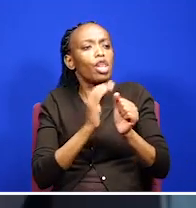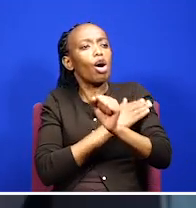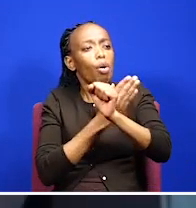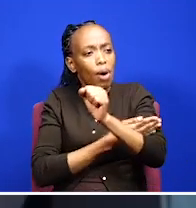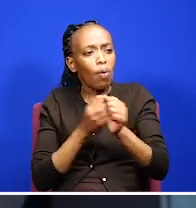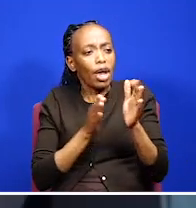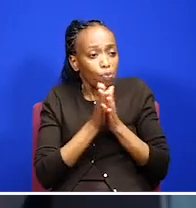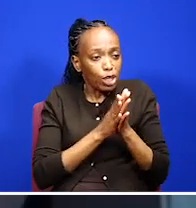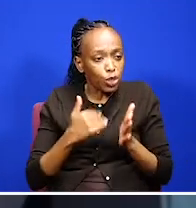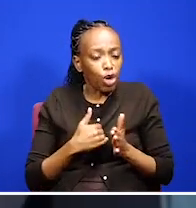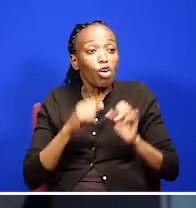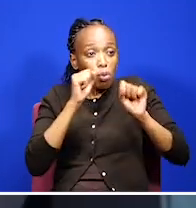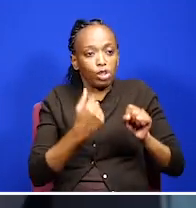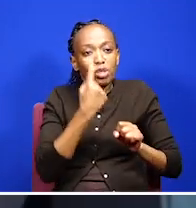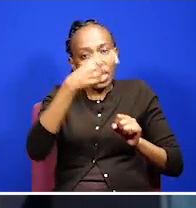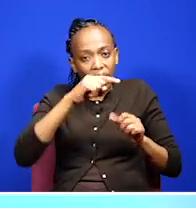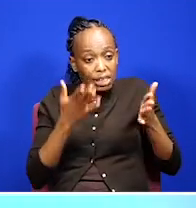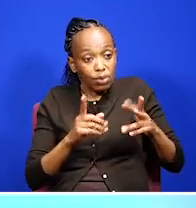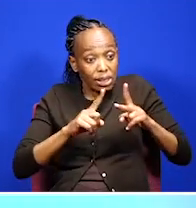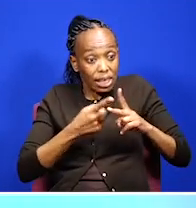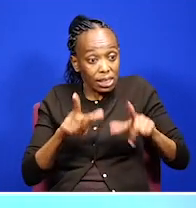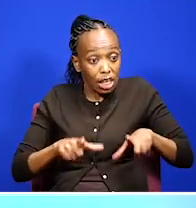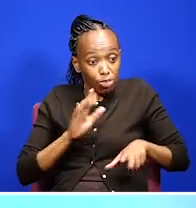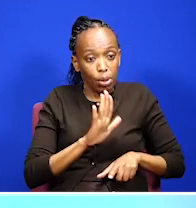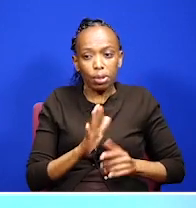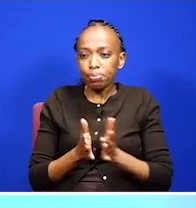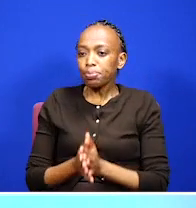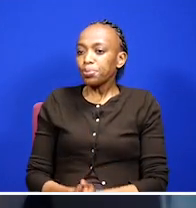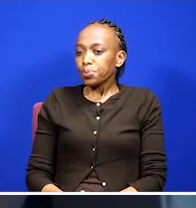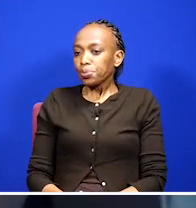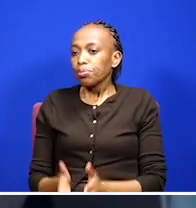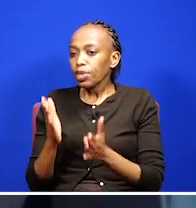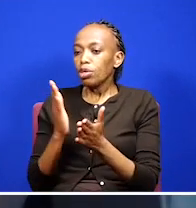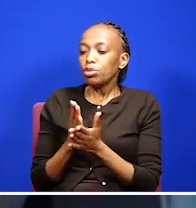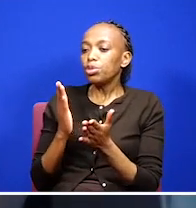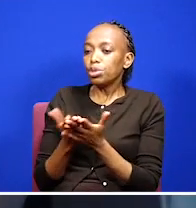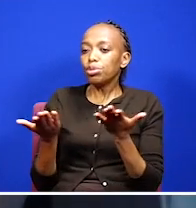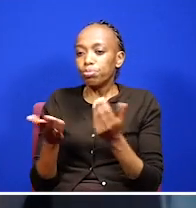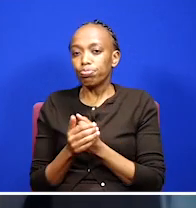and passion? Could you tell us how this began in your life? Actually,